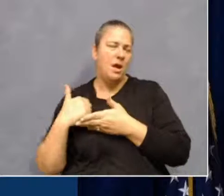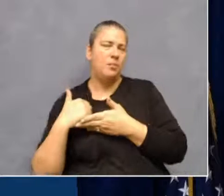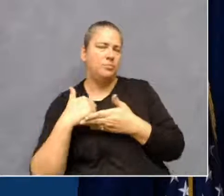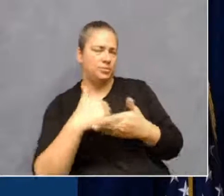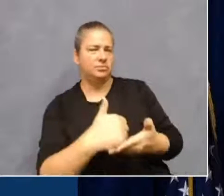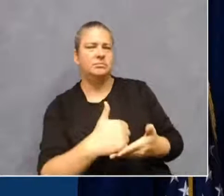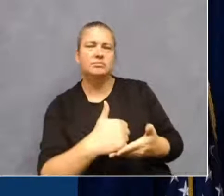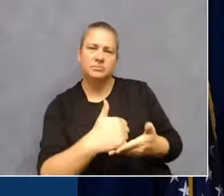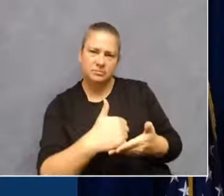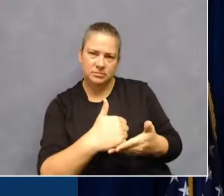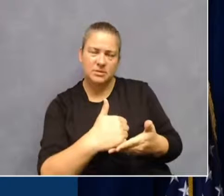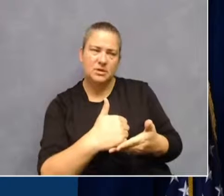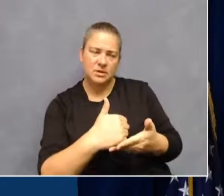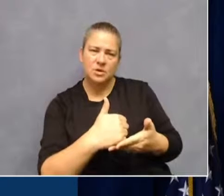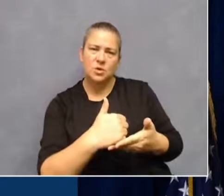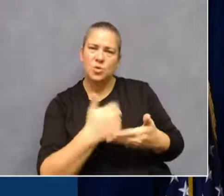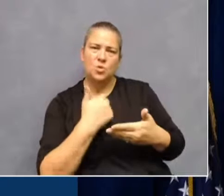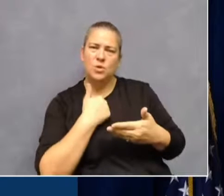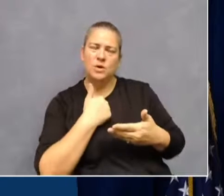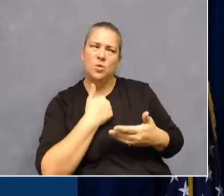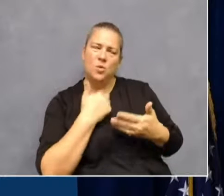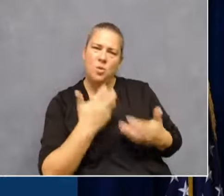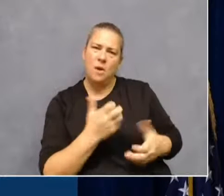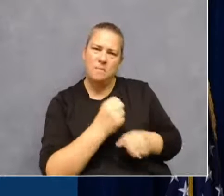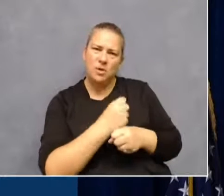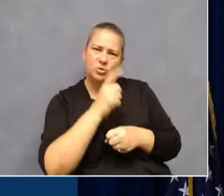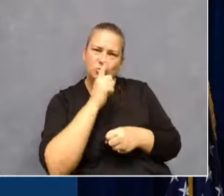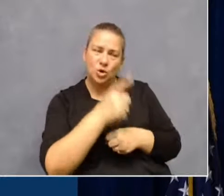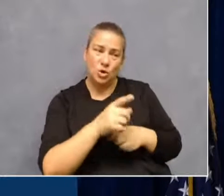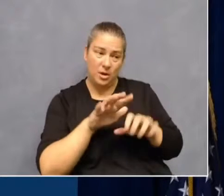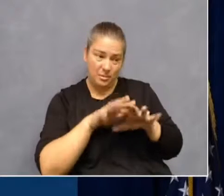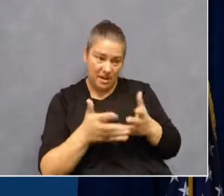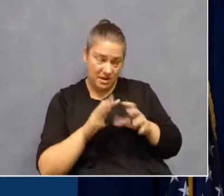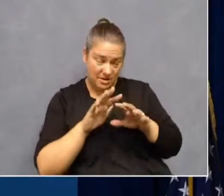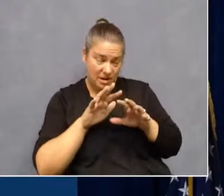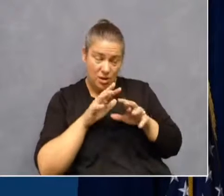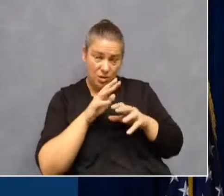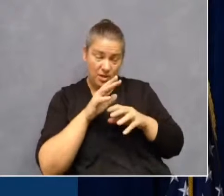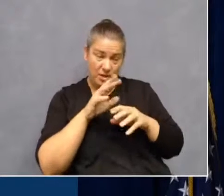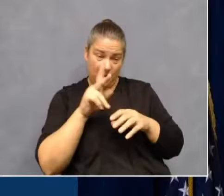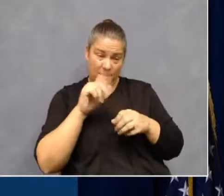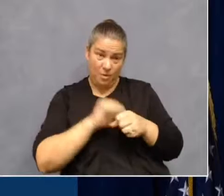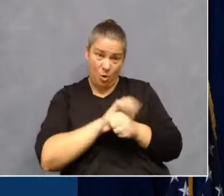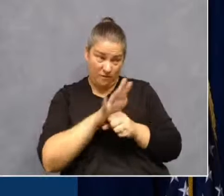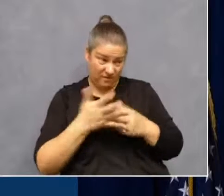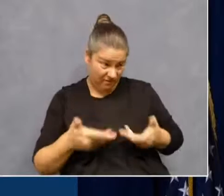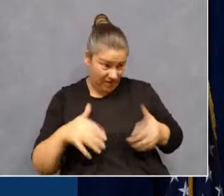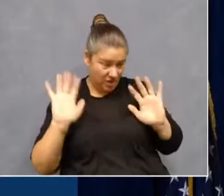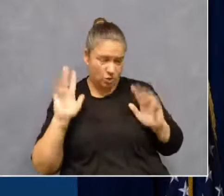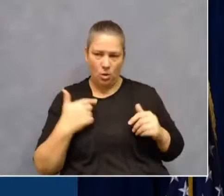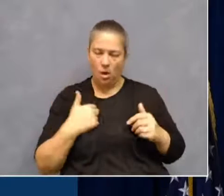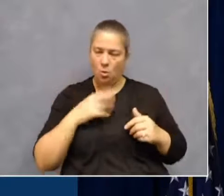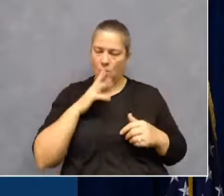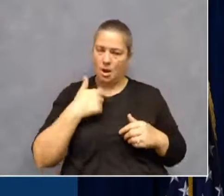from this pandemic with so much debt that we can't crawl out of it. All